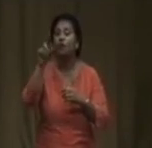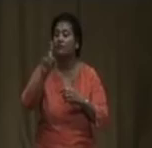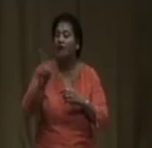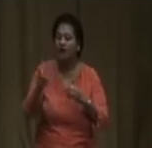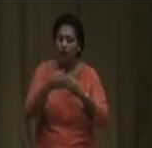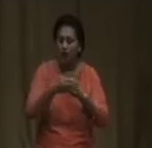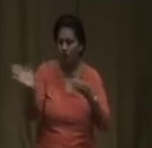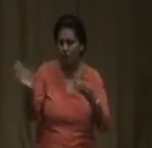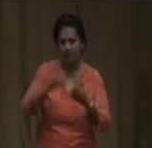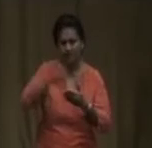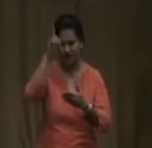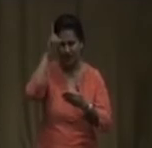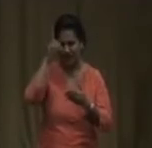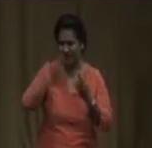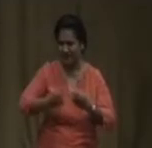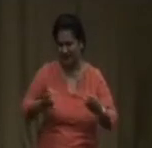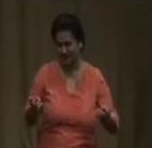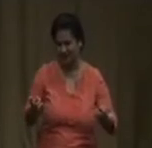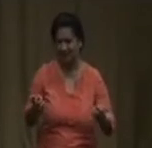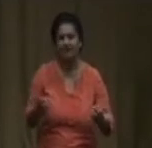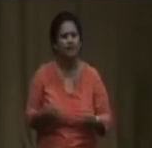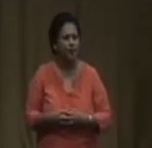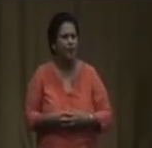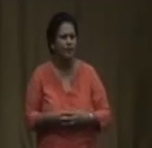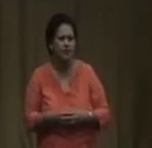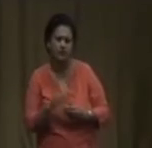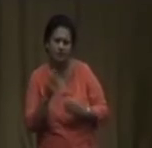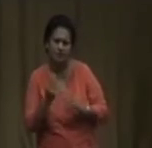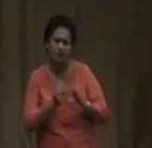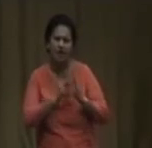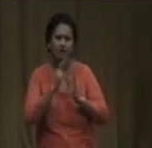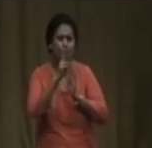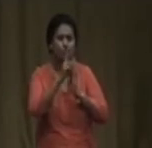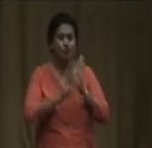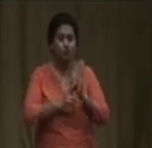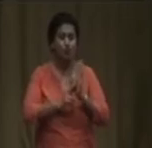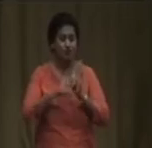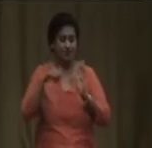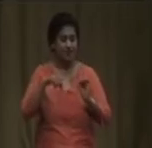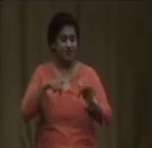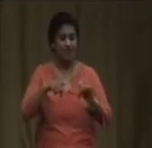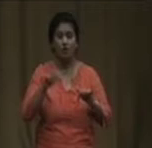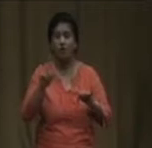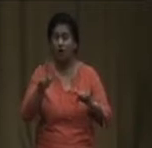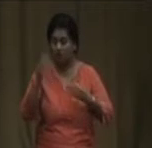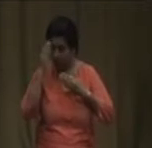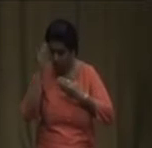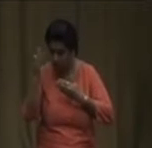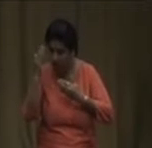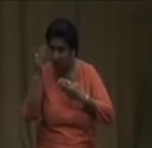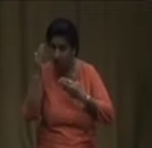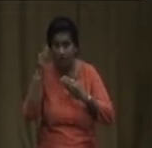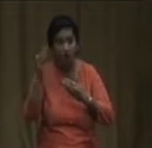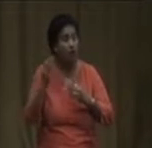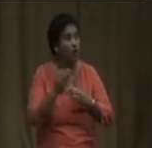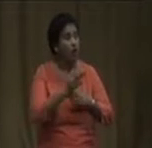resources. I'd like to do a little housekeeping right up front, and that is acknowledge all